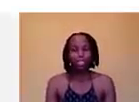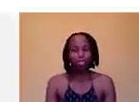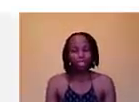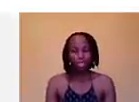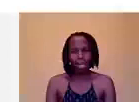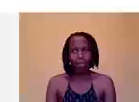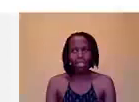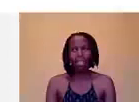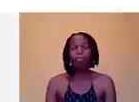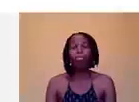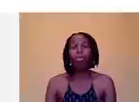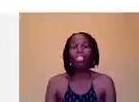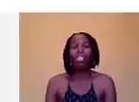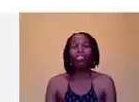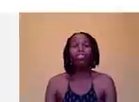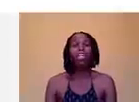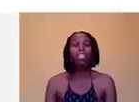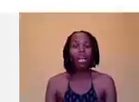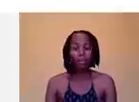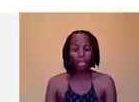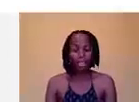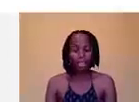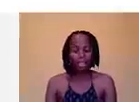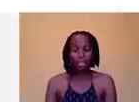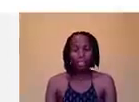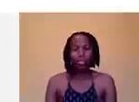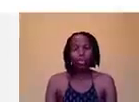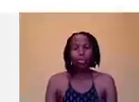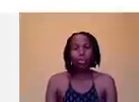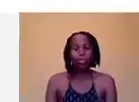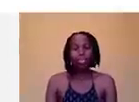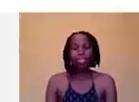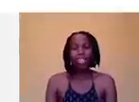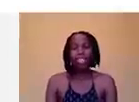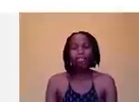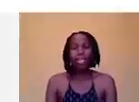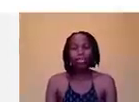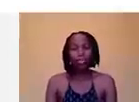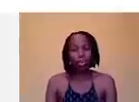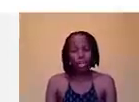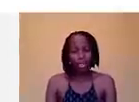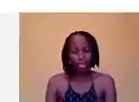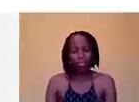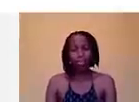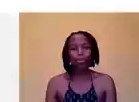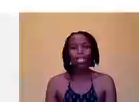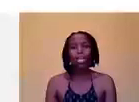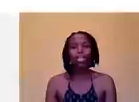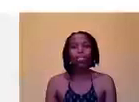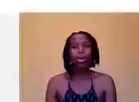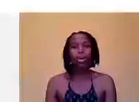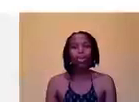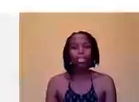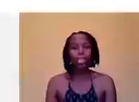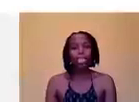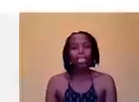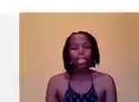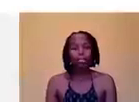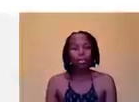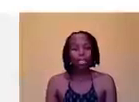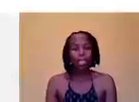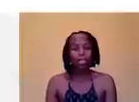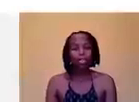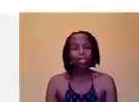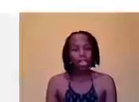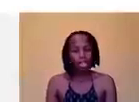the submission of assignments, the importance of assignments. So we've invited Mike Dutoit to tell us more about